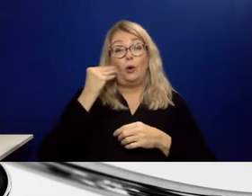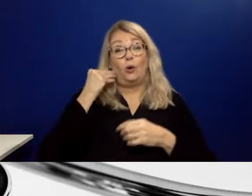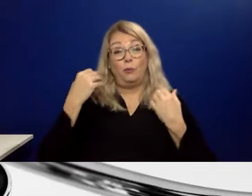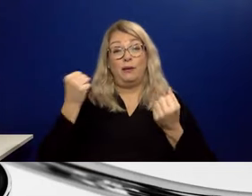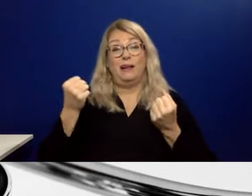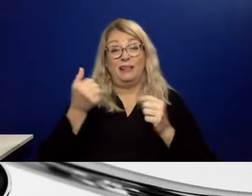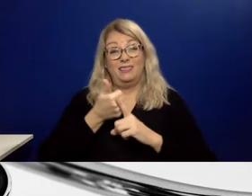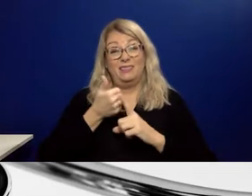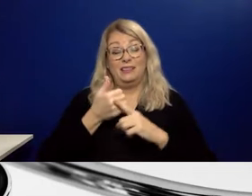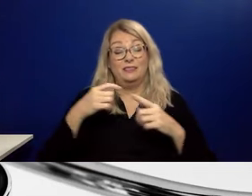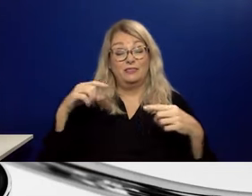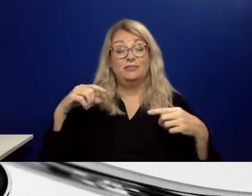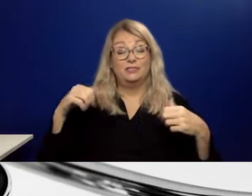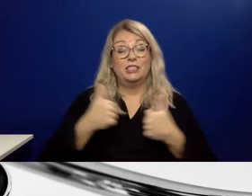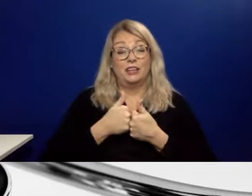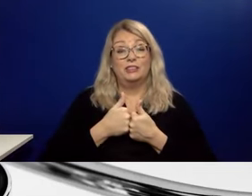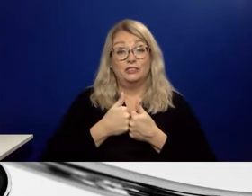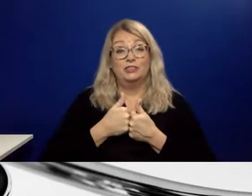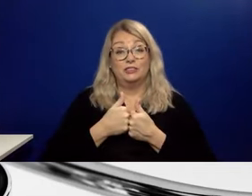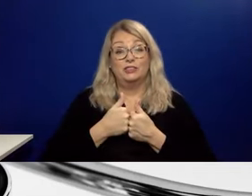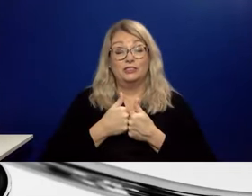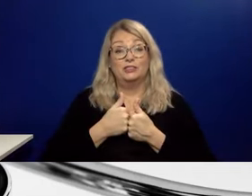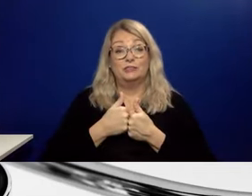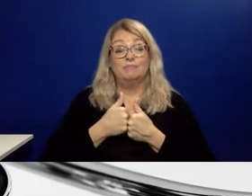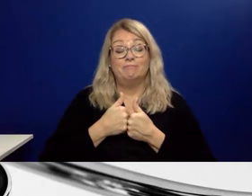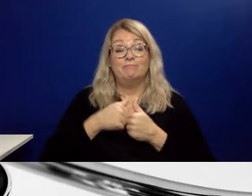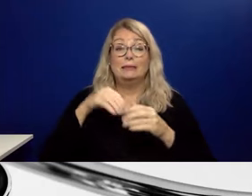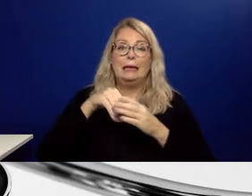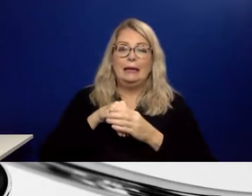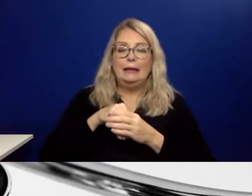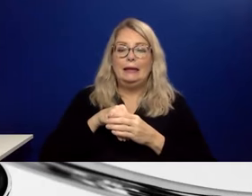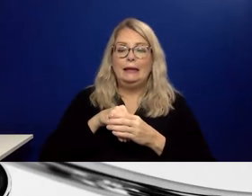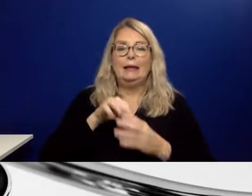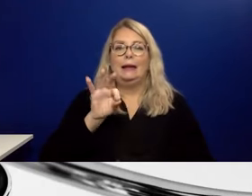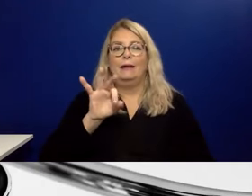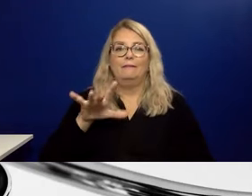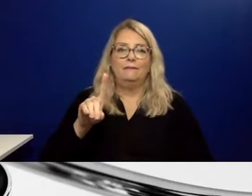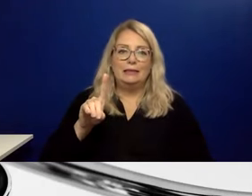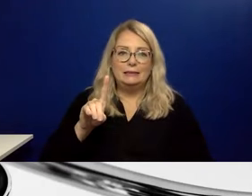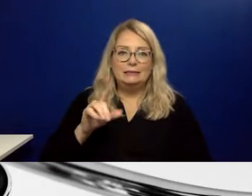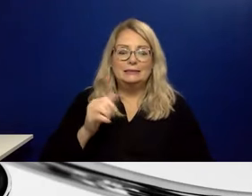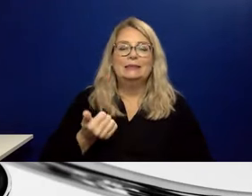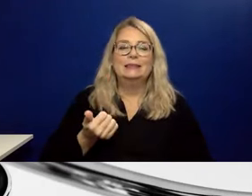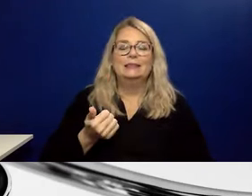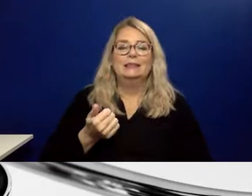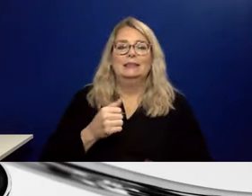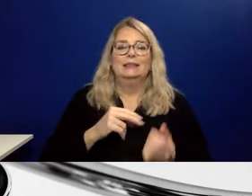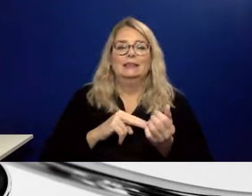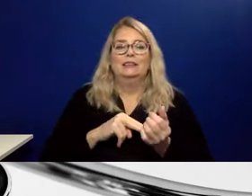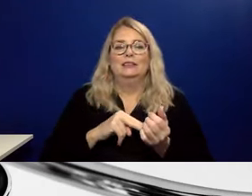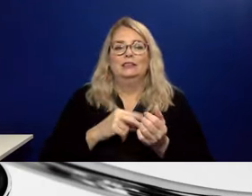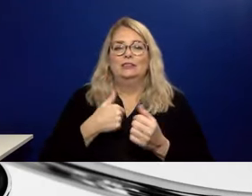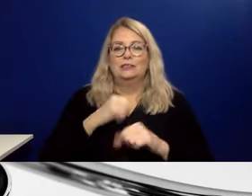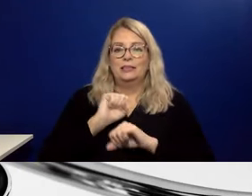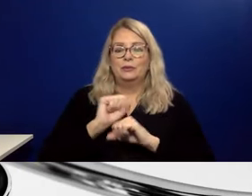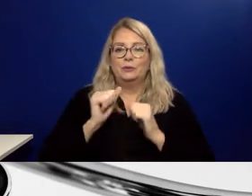in the field, as we call it. They chose to do this. These nurses that I have worked with and